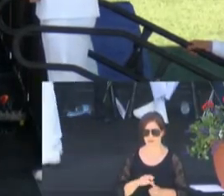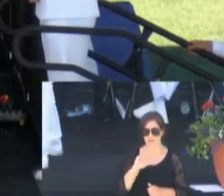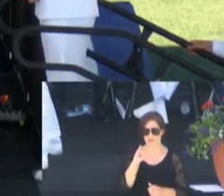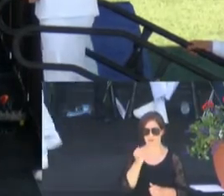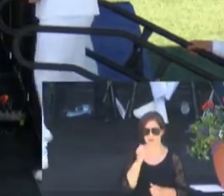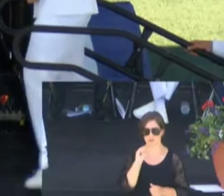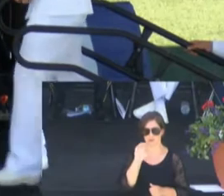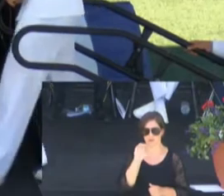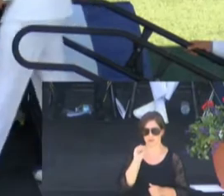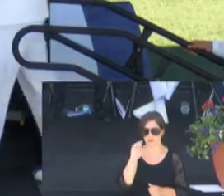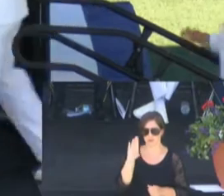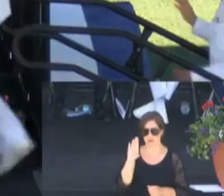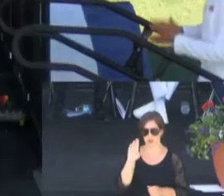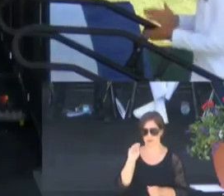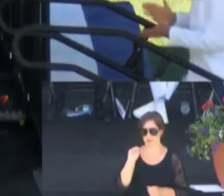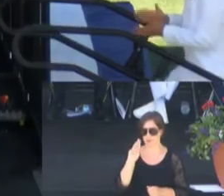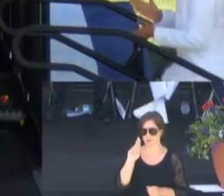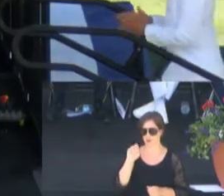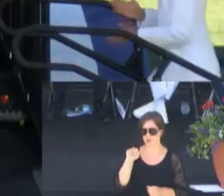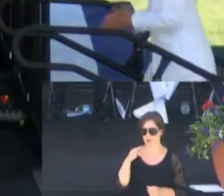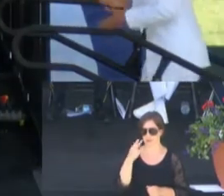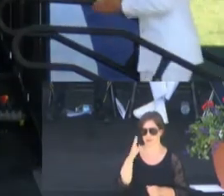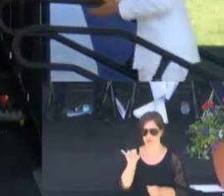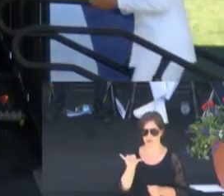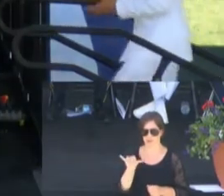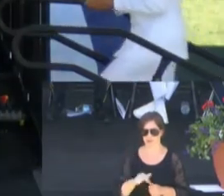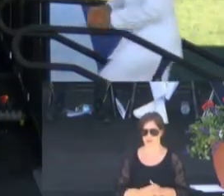Jacob Owen Murphy.